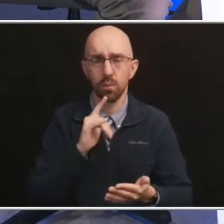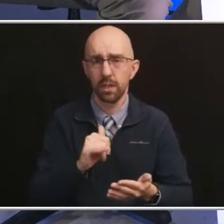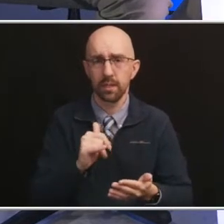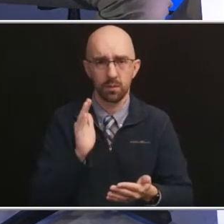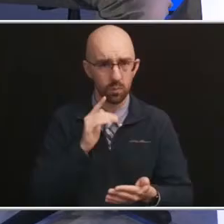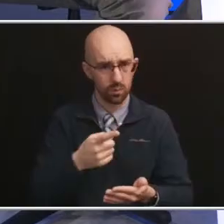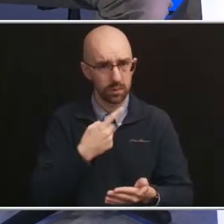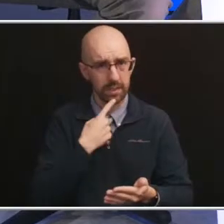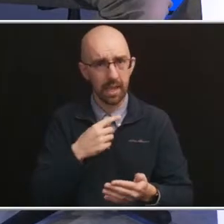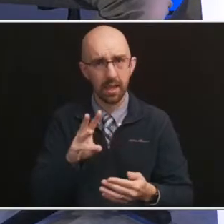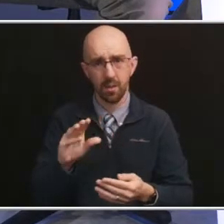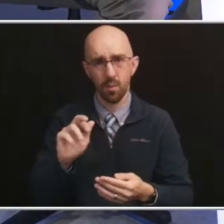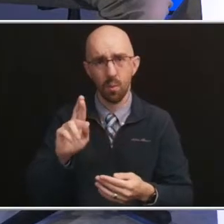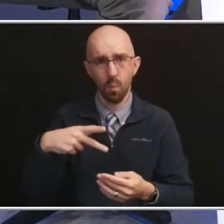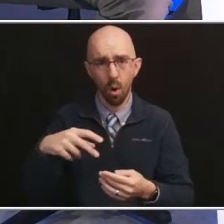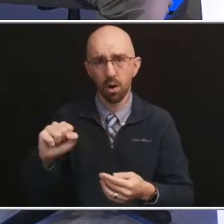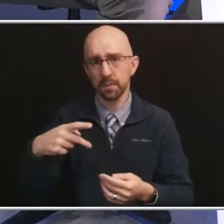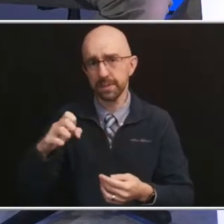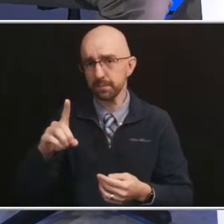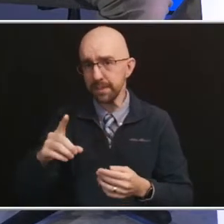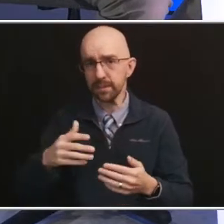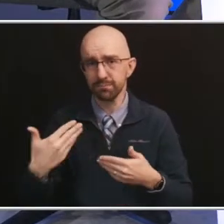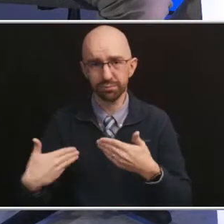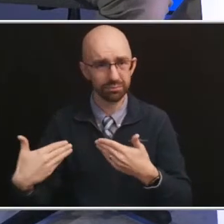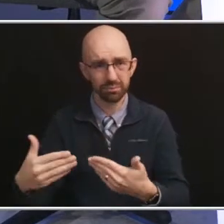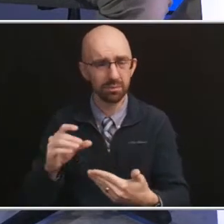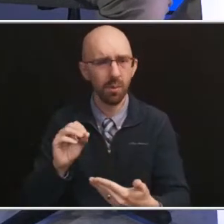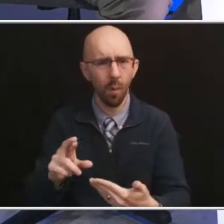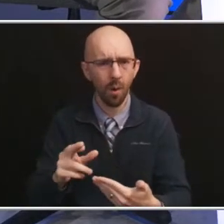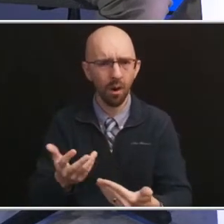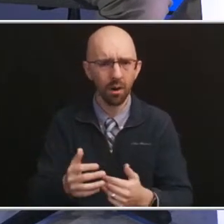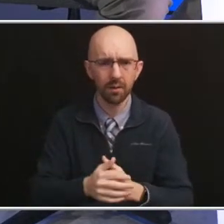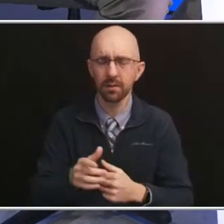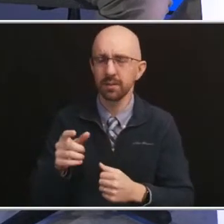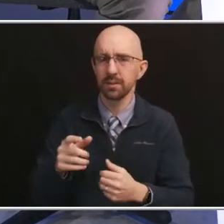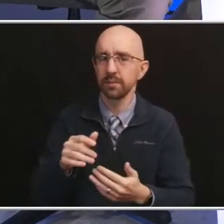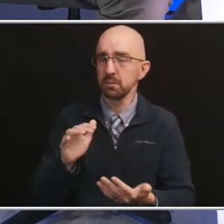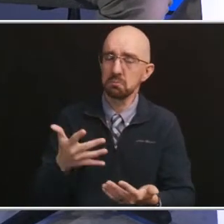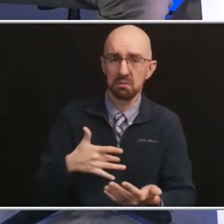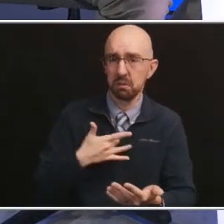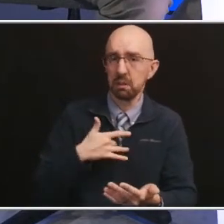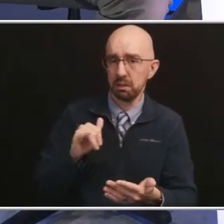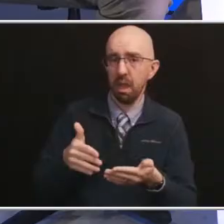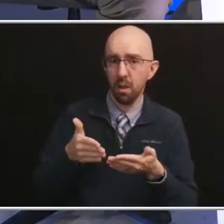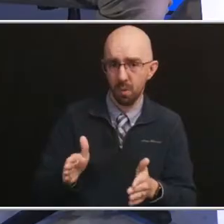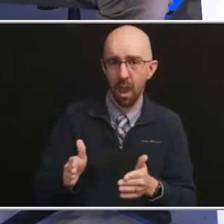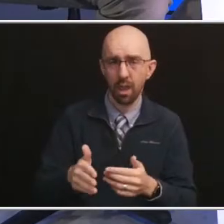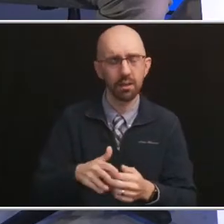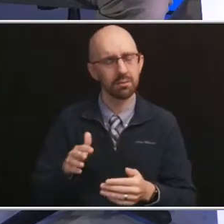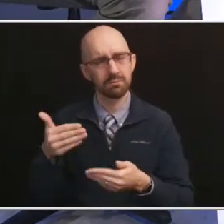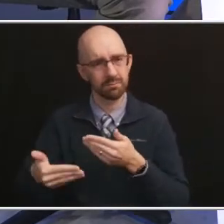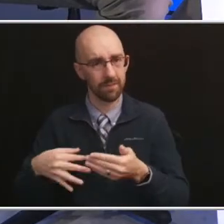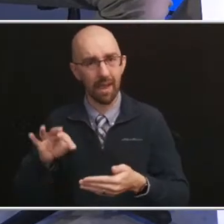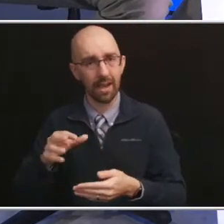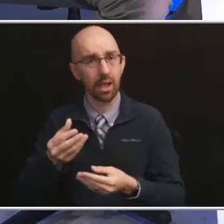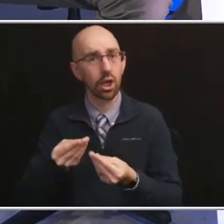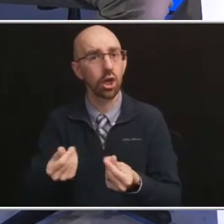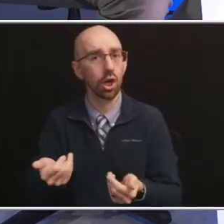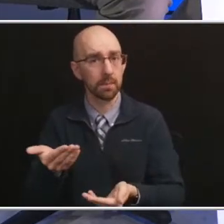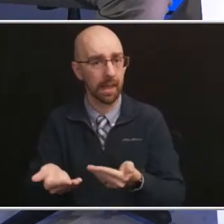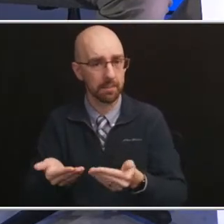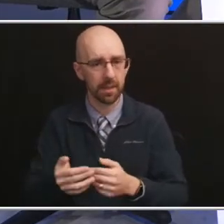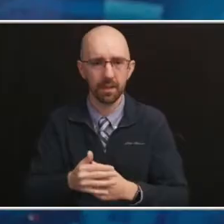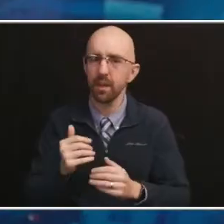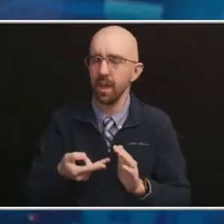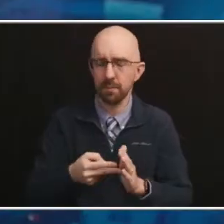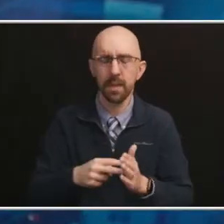warp speed, or is that feels like it an exaggeration? Yeah. Warp speed, the progression towards finding a cure, maybe? Yes, I mean, we're really